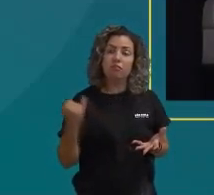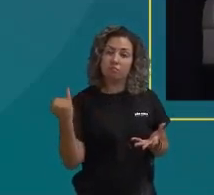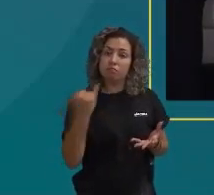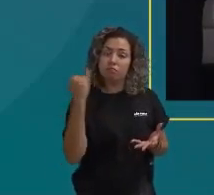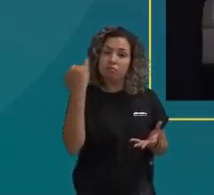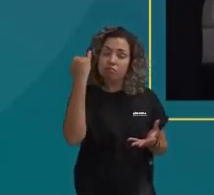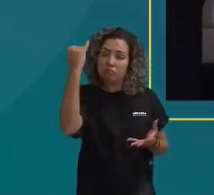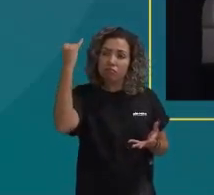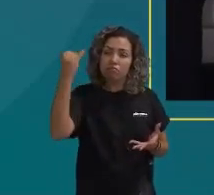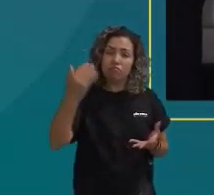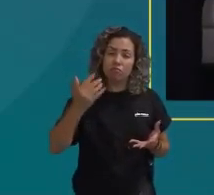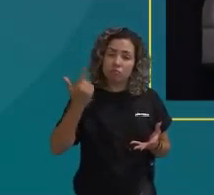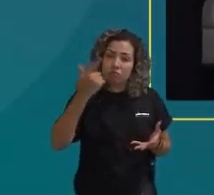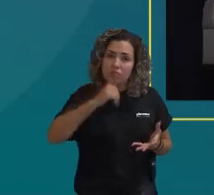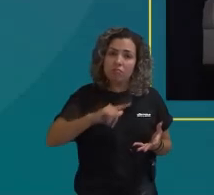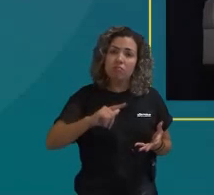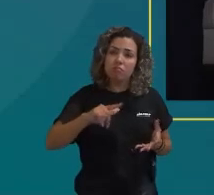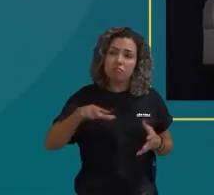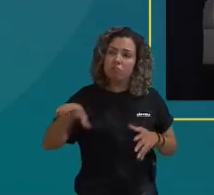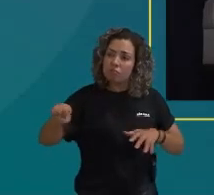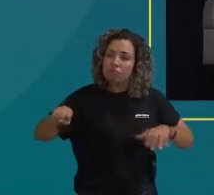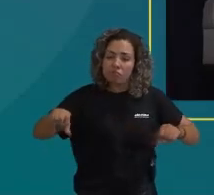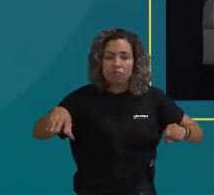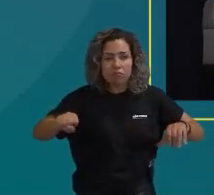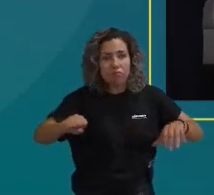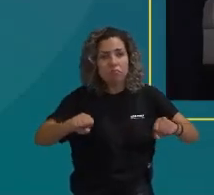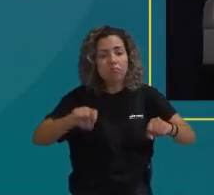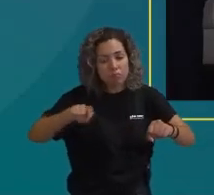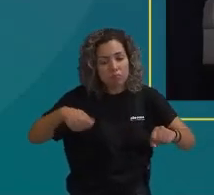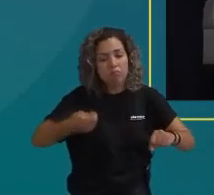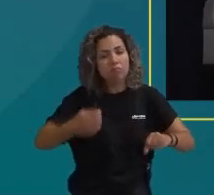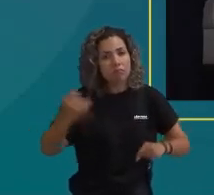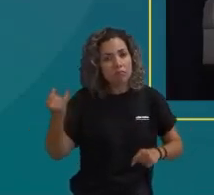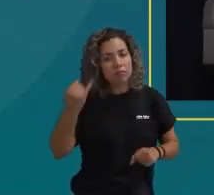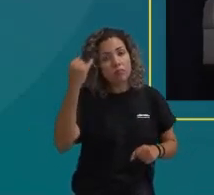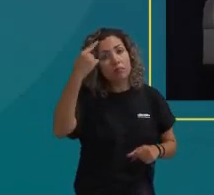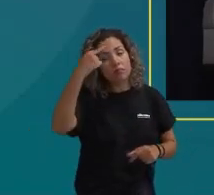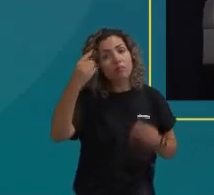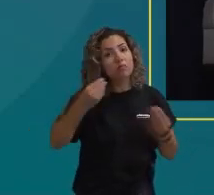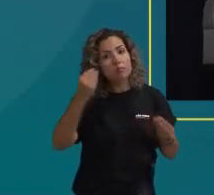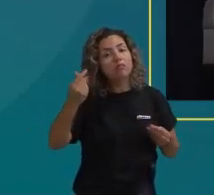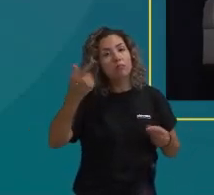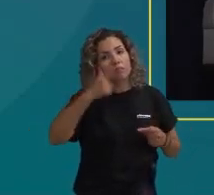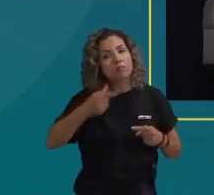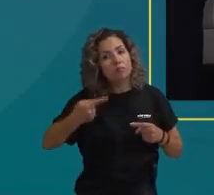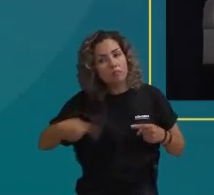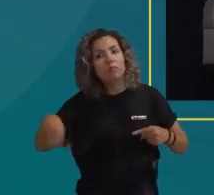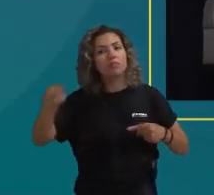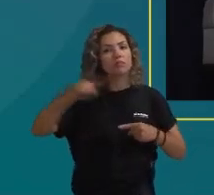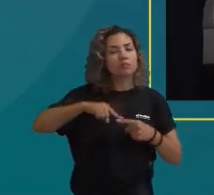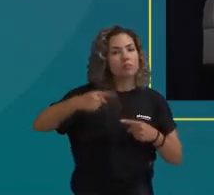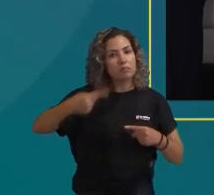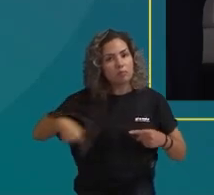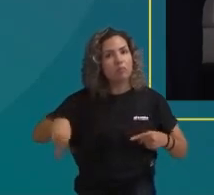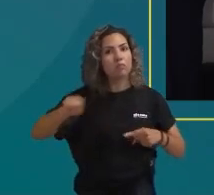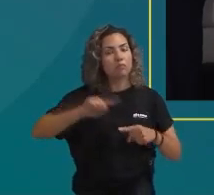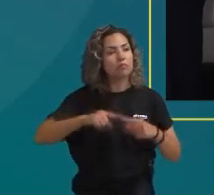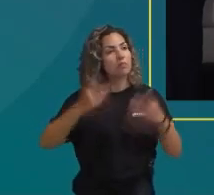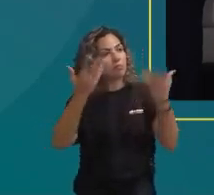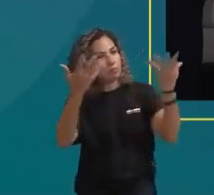about rejuvenation or generation restoration, what we are planning to do. And two more points